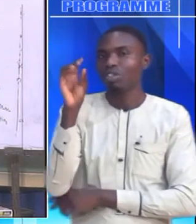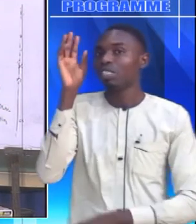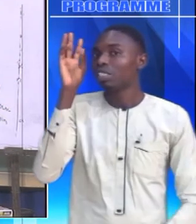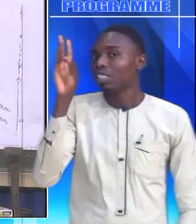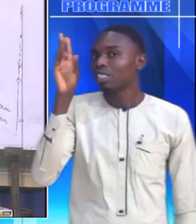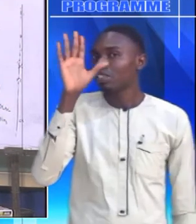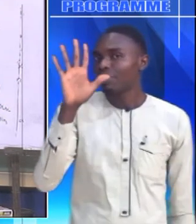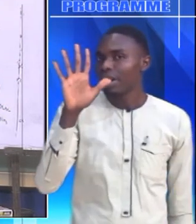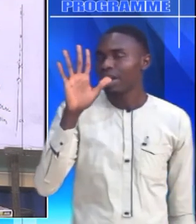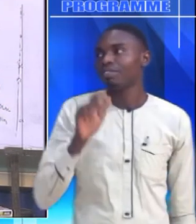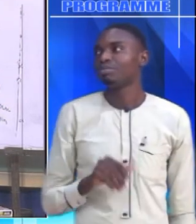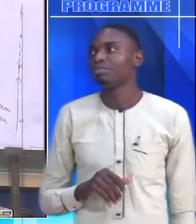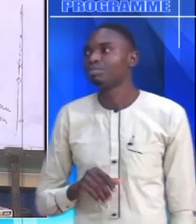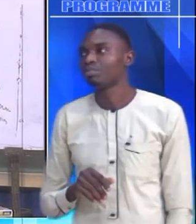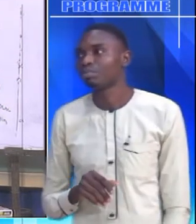65